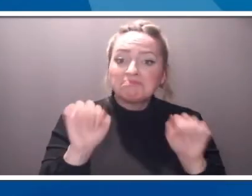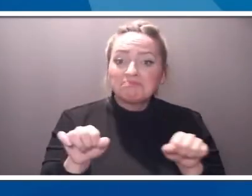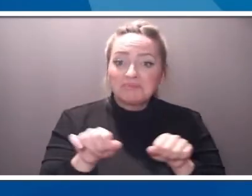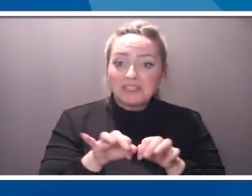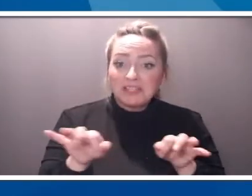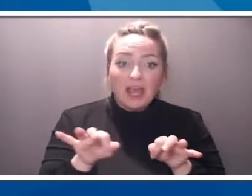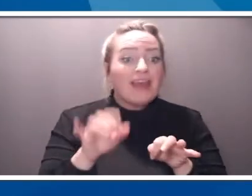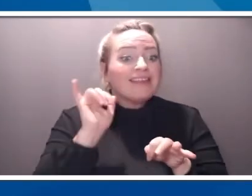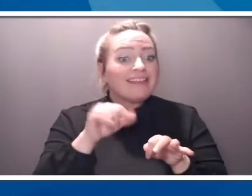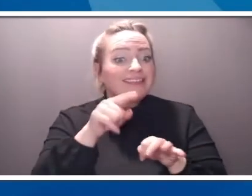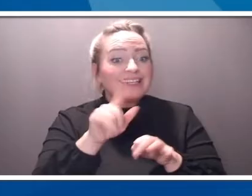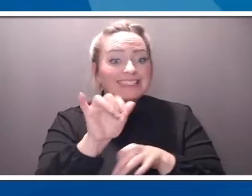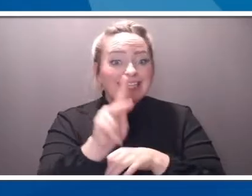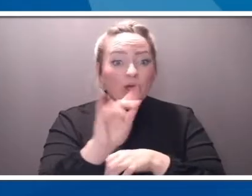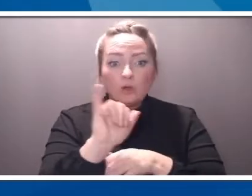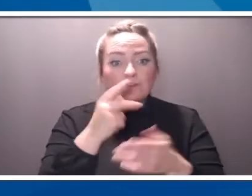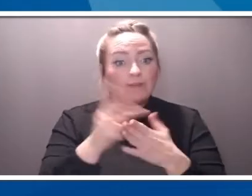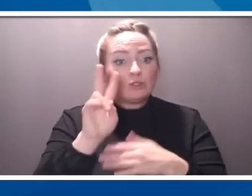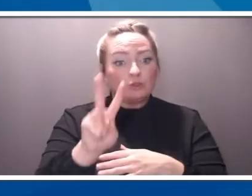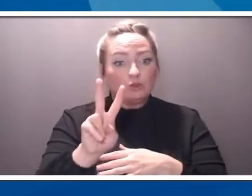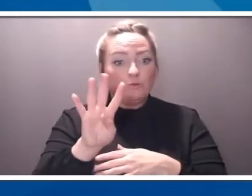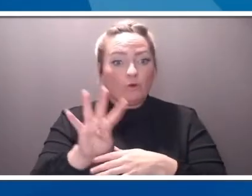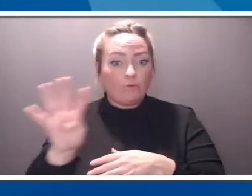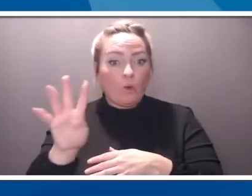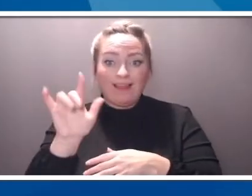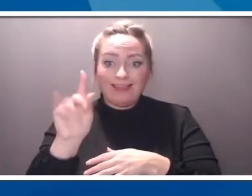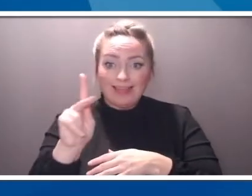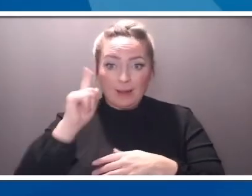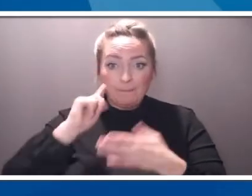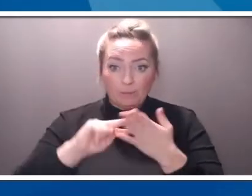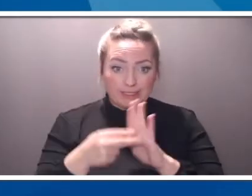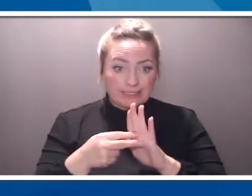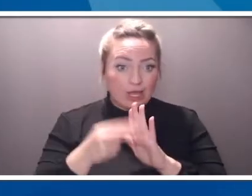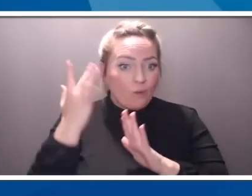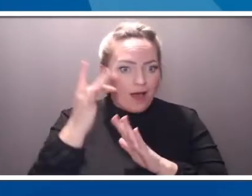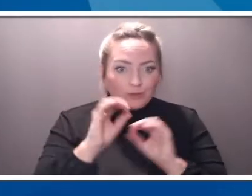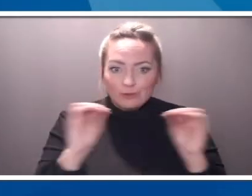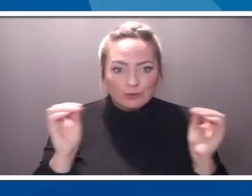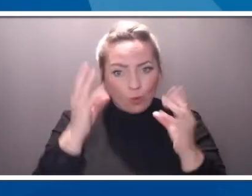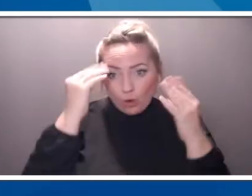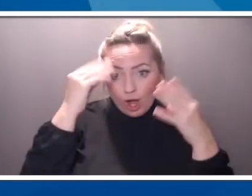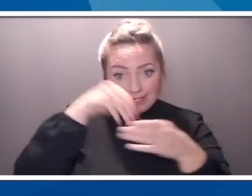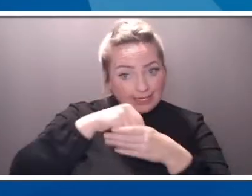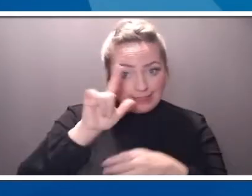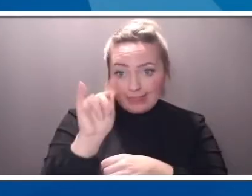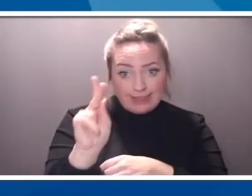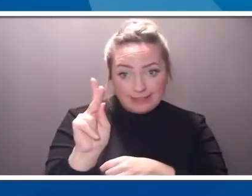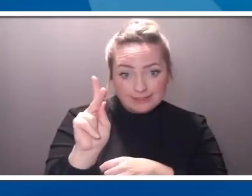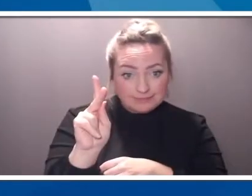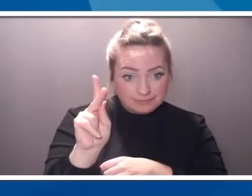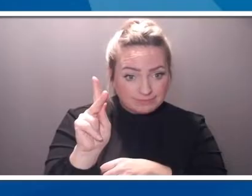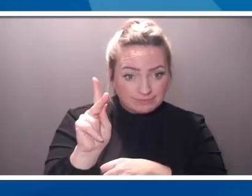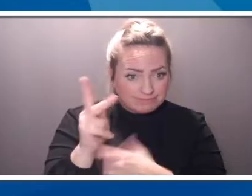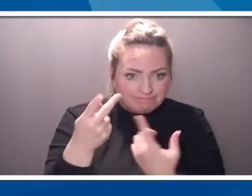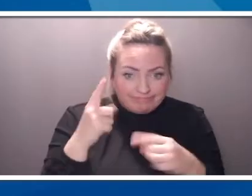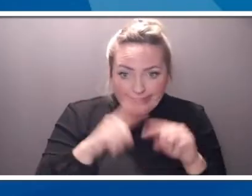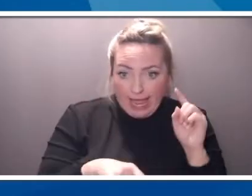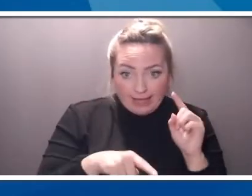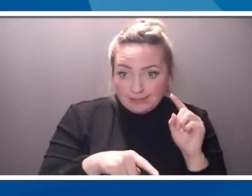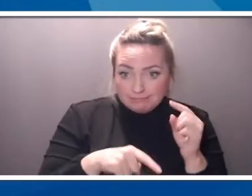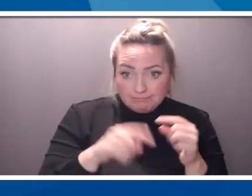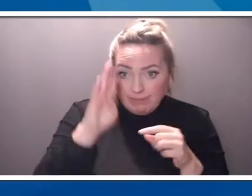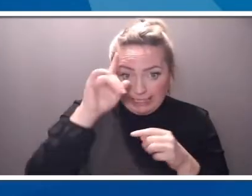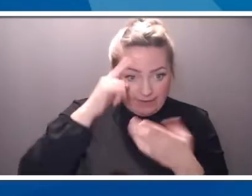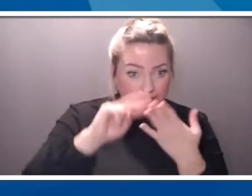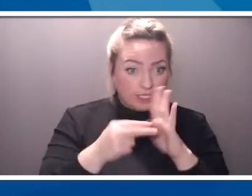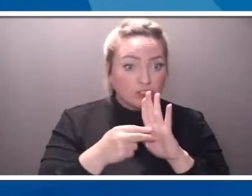arguably, you can also say this link then also fails 244 link purpose, because there is no content in the link.